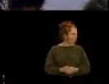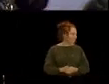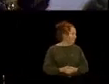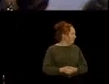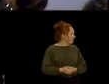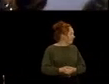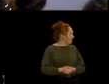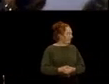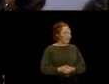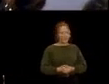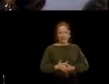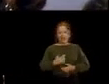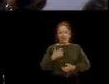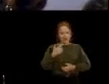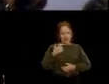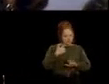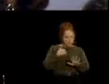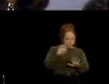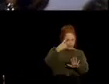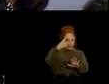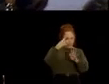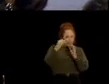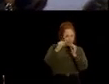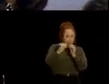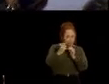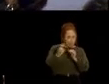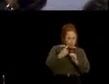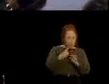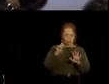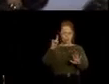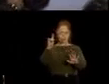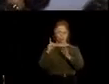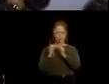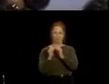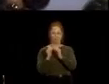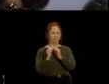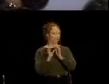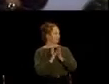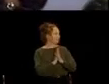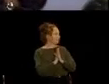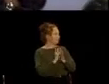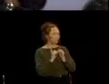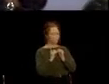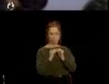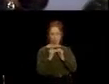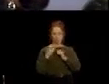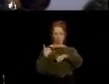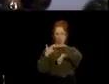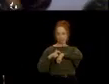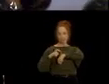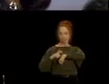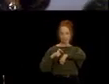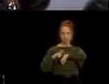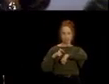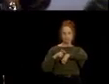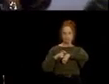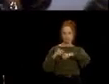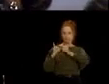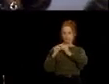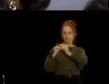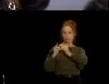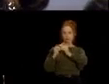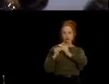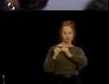I don't think we have any more questions, but I know we have one more. Do we have time for one more? One more.